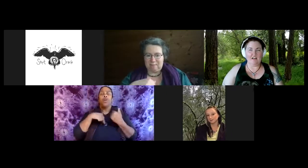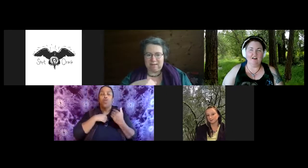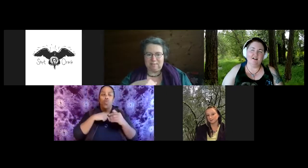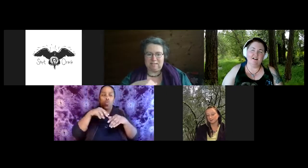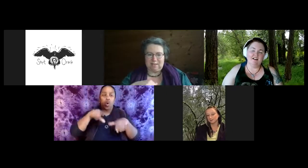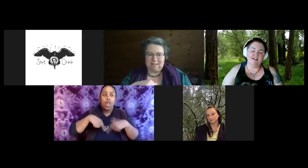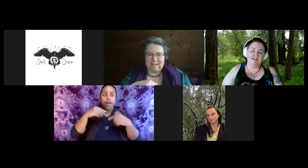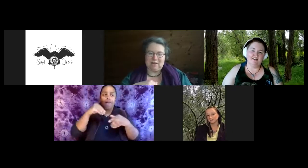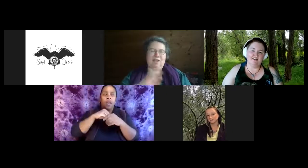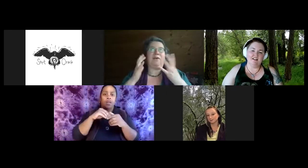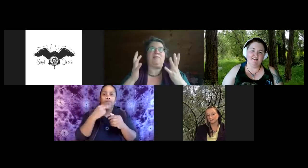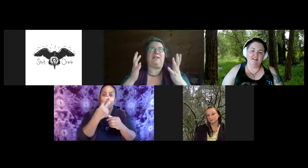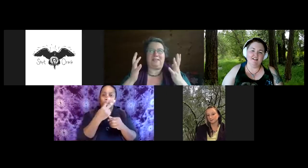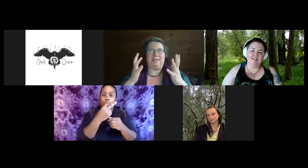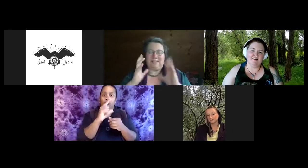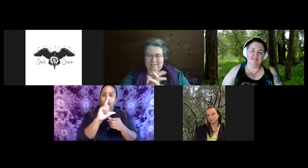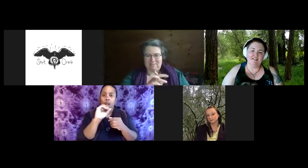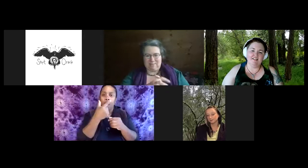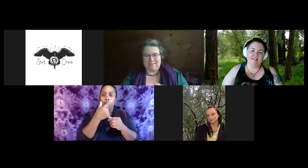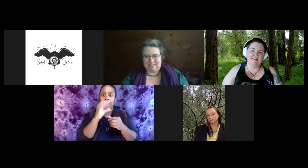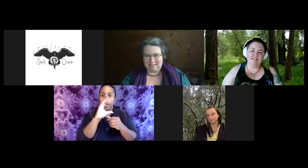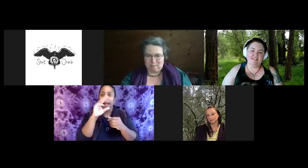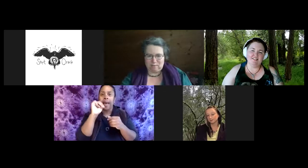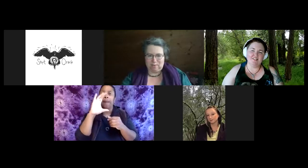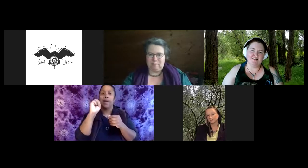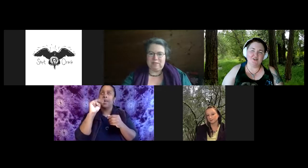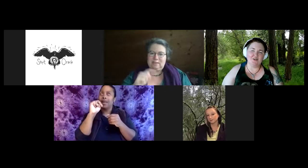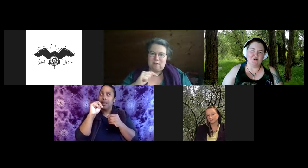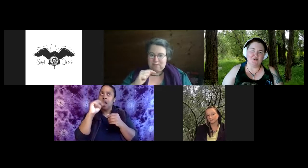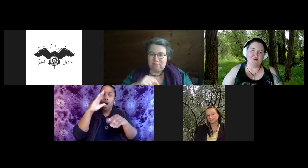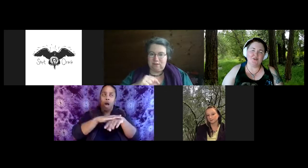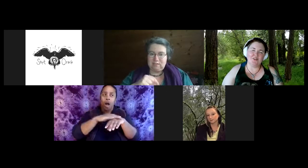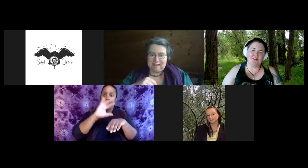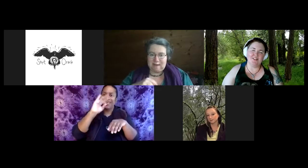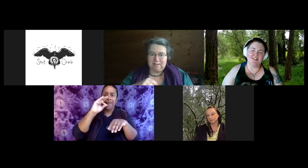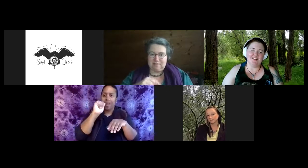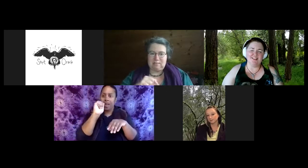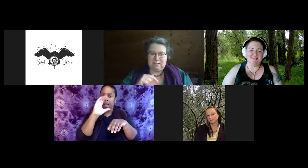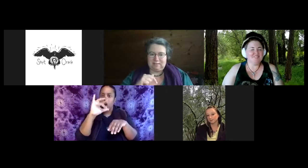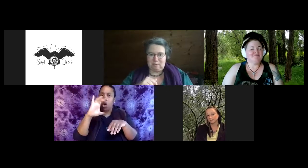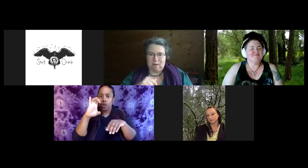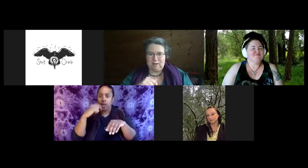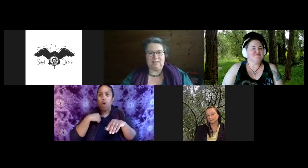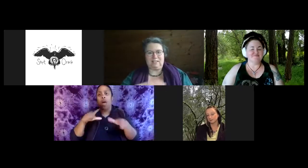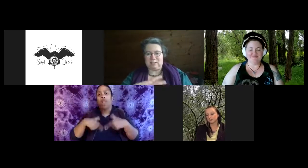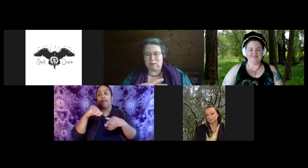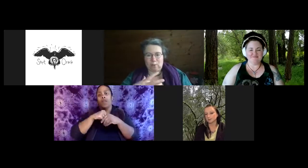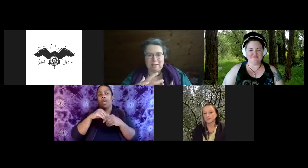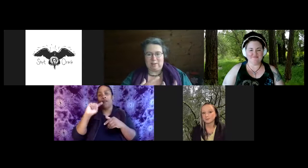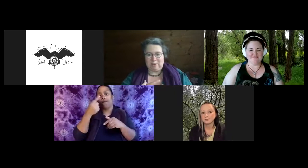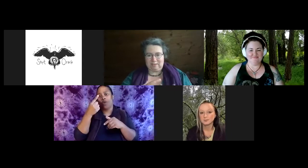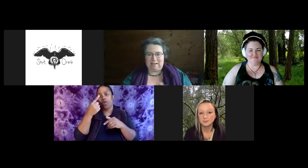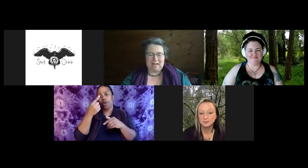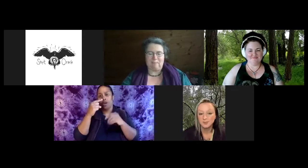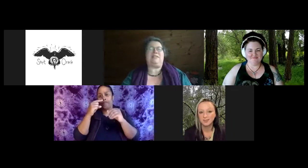big log cabin and I'm in the small log cabin. I know, I'm like, I couldn't imagine anything like more beautiful. So I'm in the first log cabin that was built on the property, and it's this